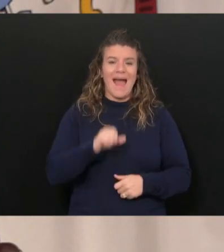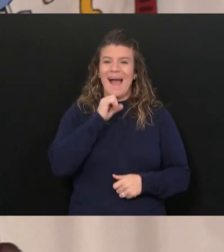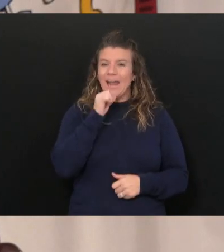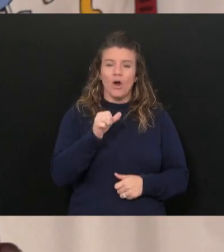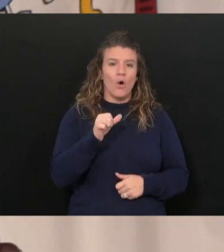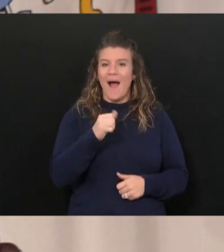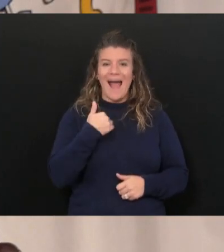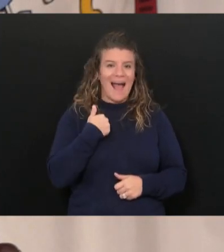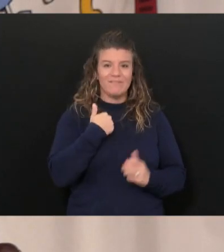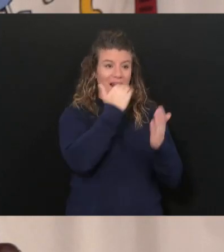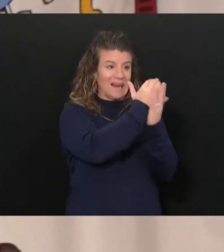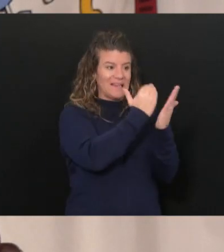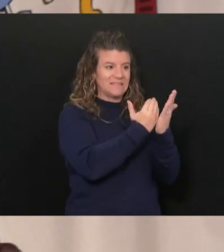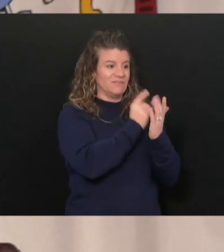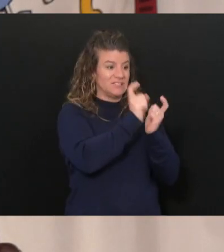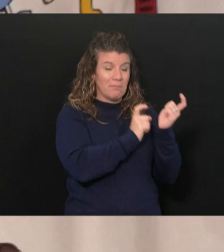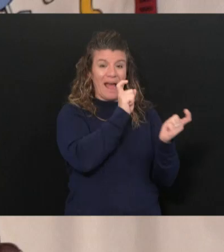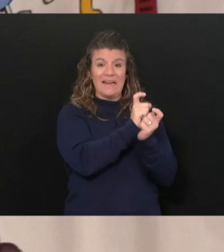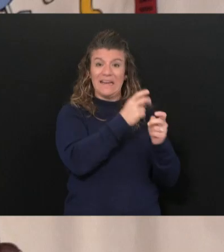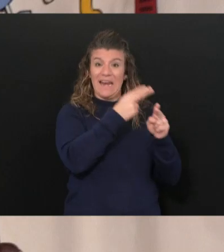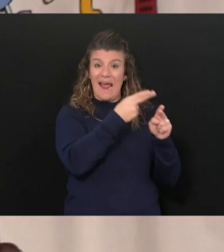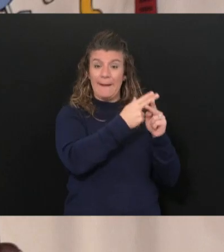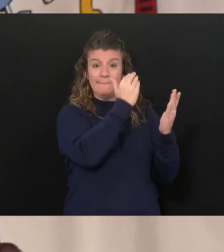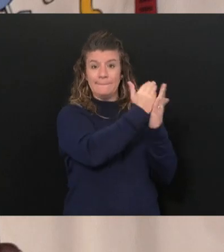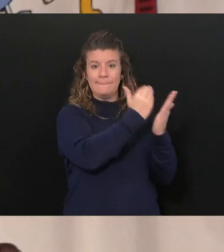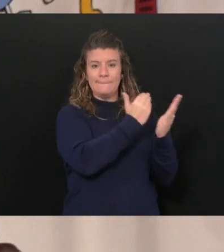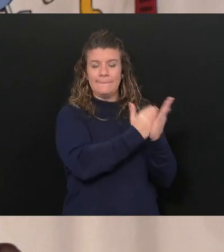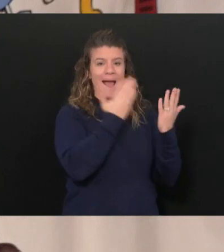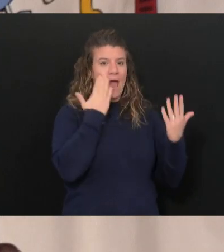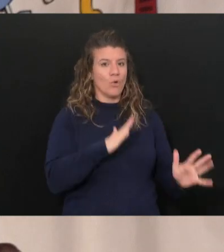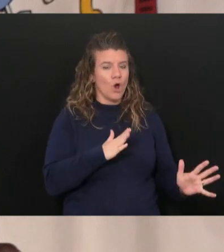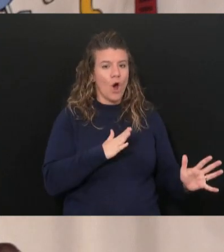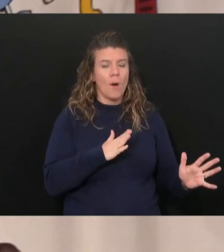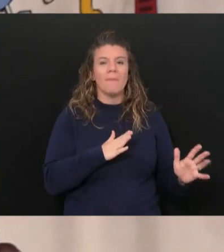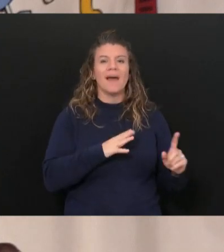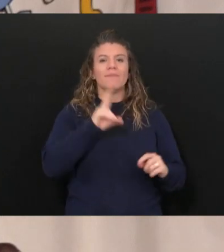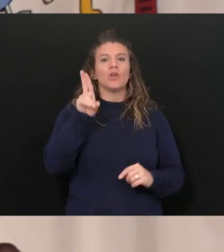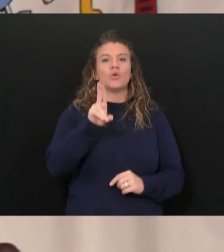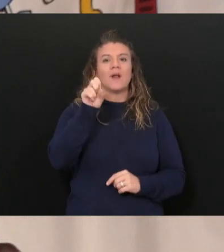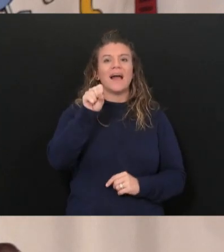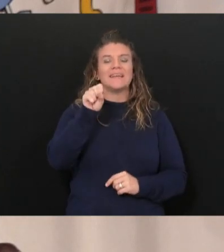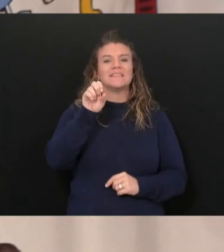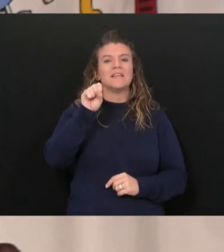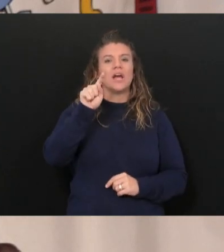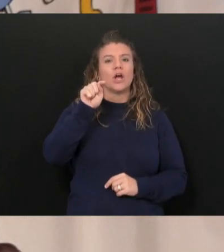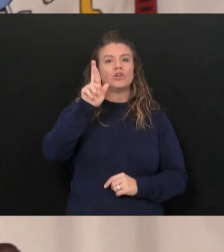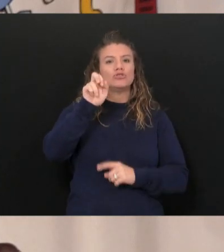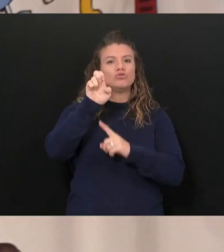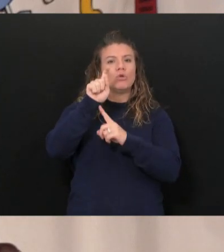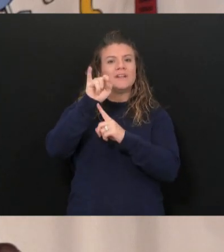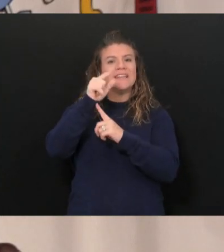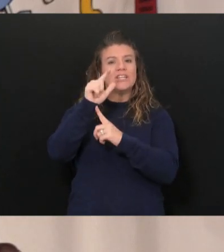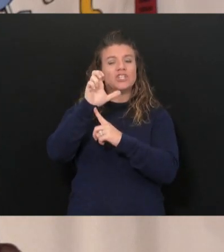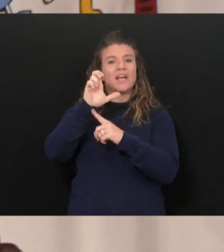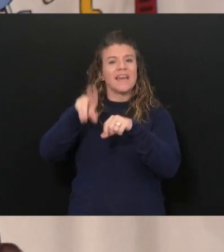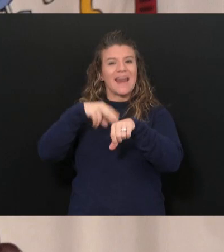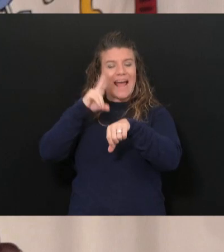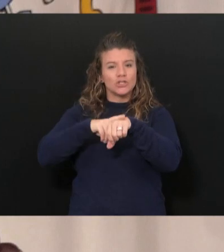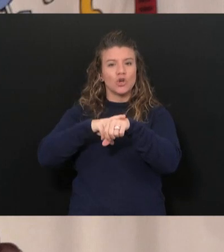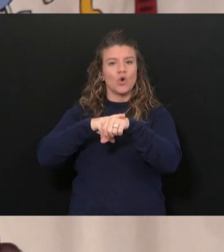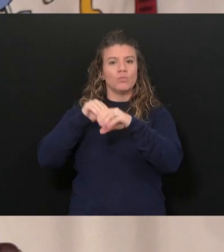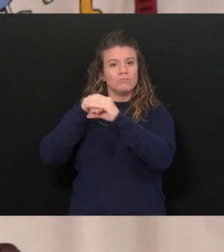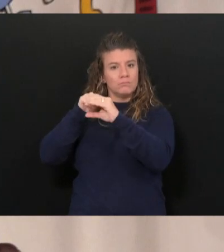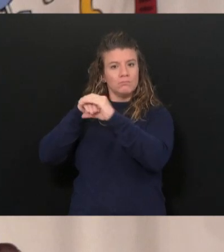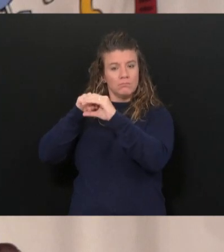these medications are, but they're from the United States Strategic National Stockpile. And these